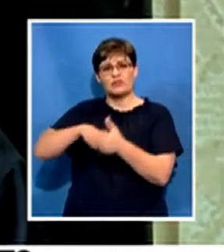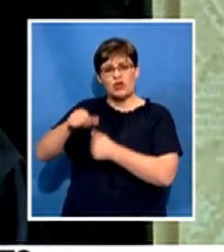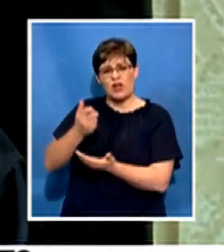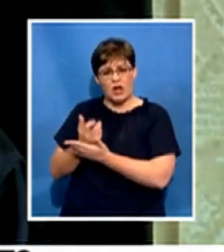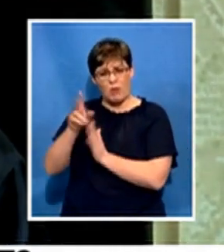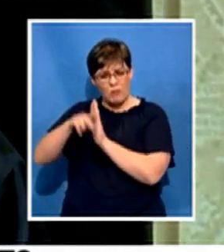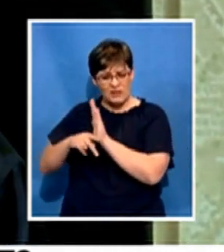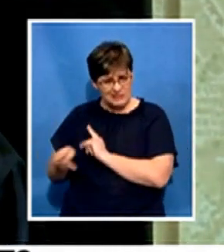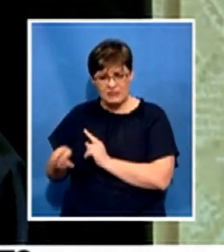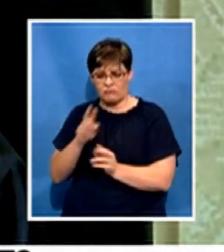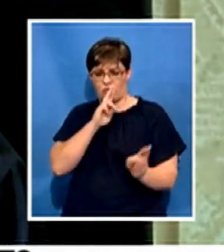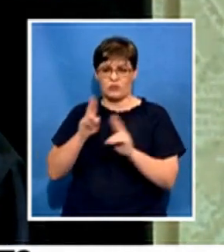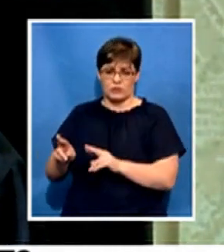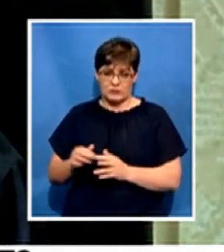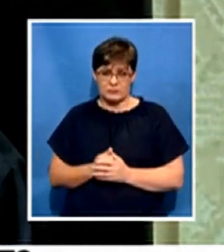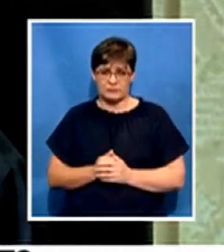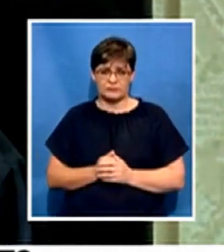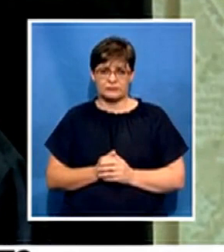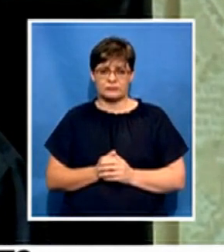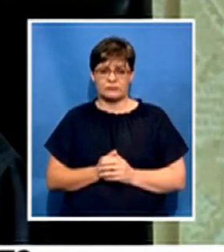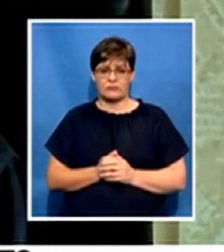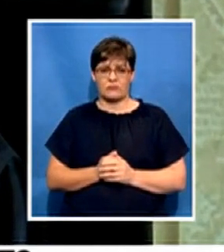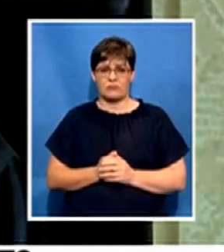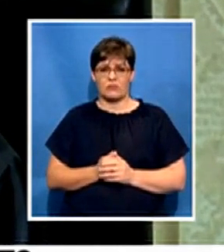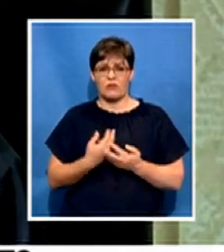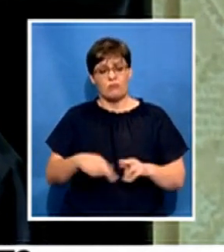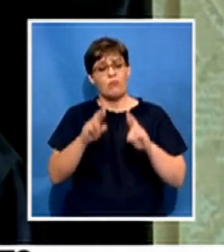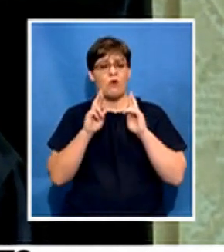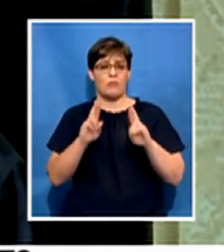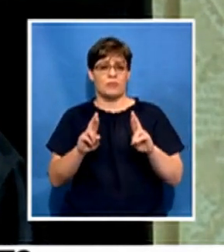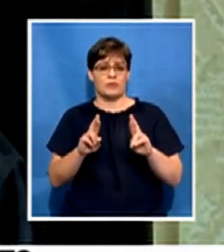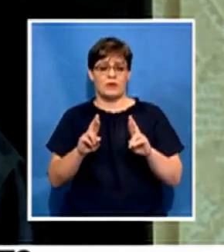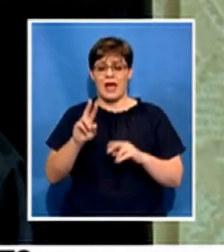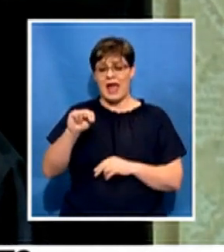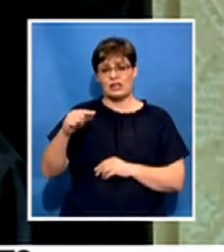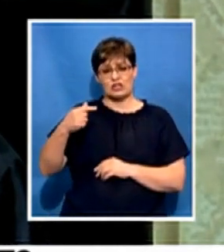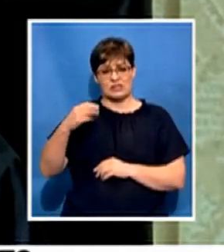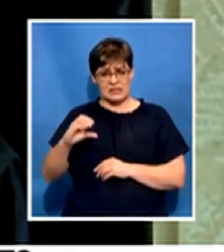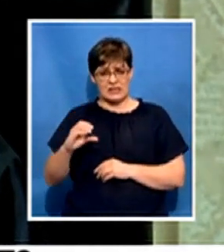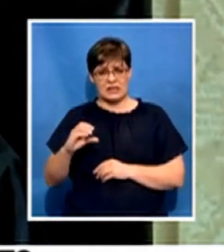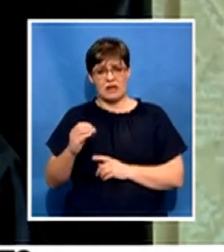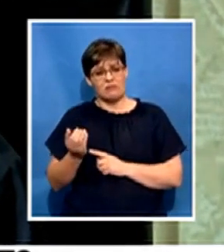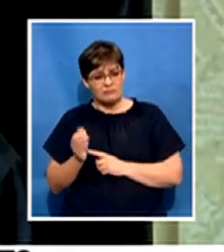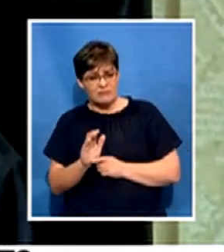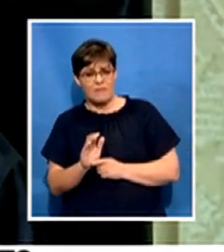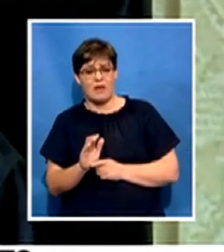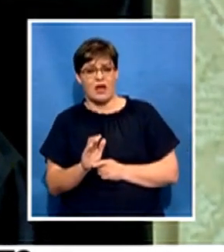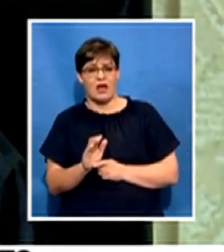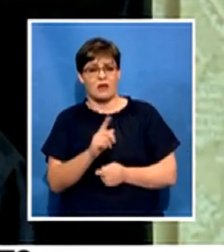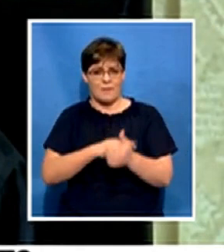We remain hopeful that the NGC will signal a turning point with regard to the internal